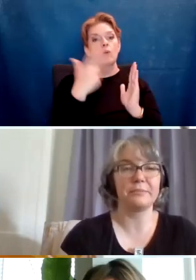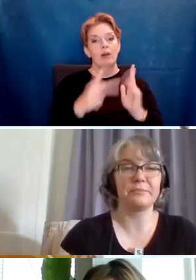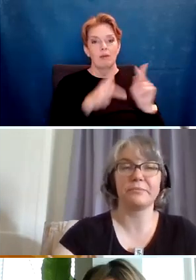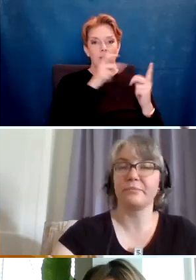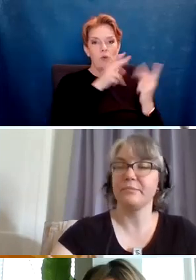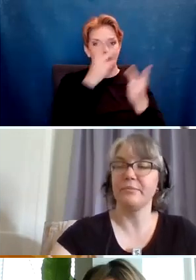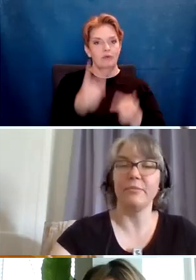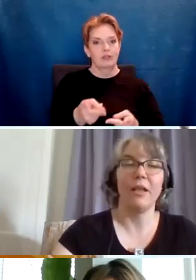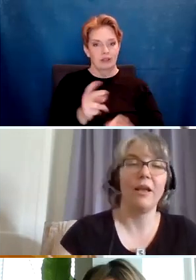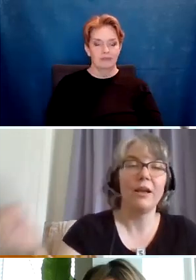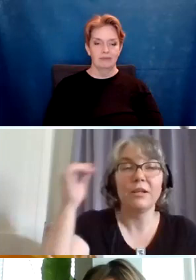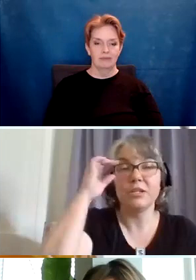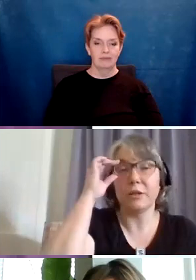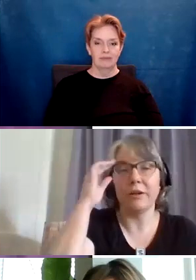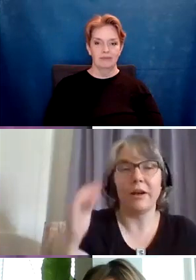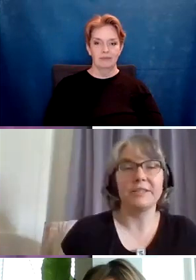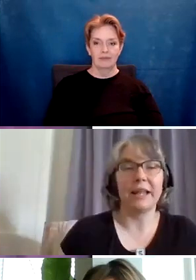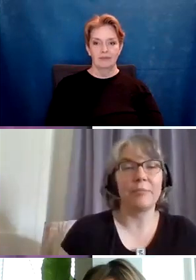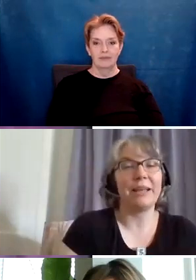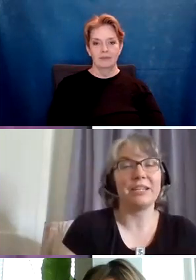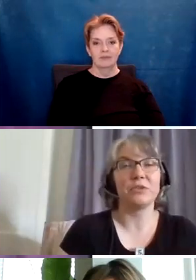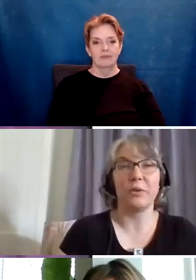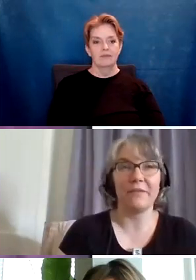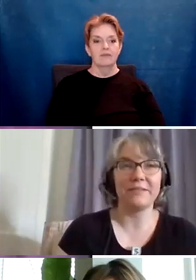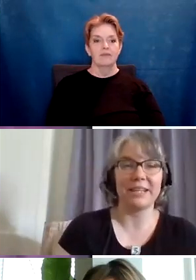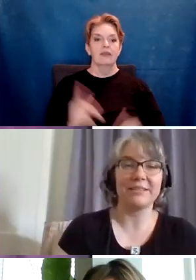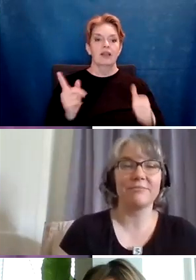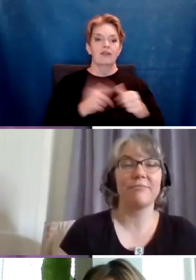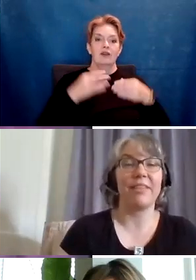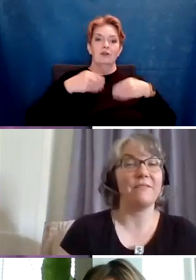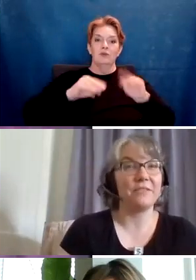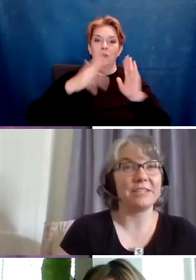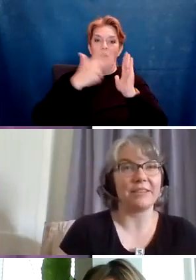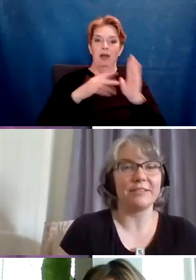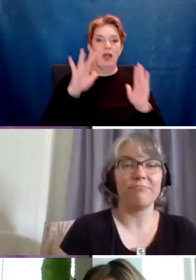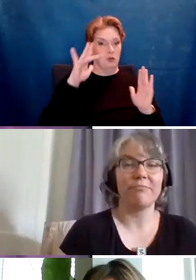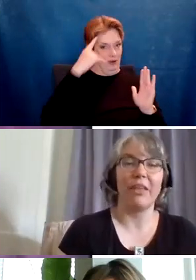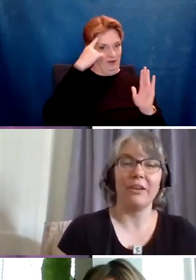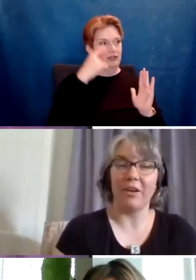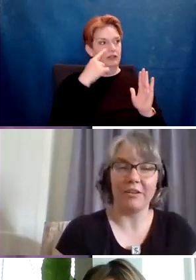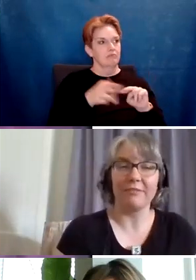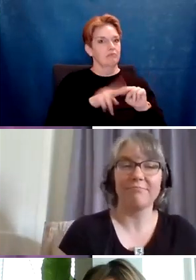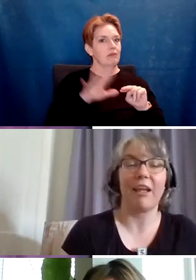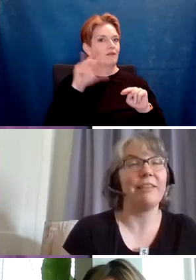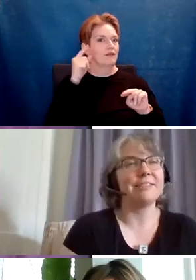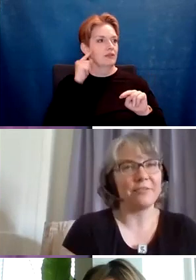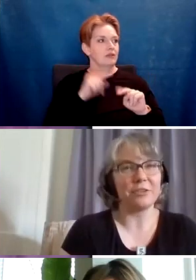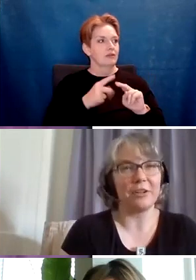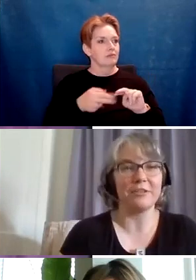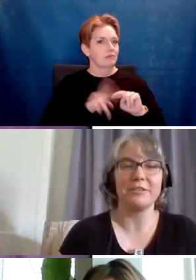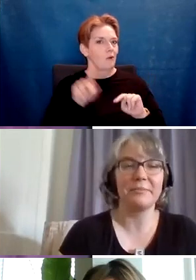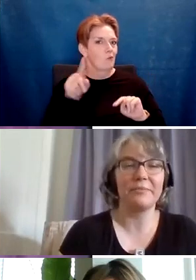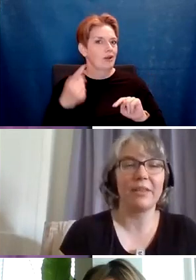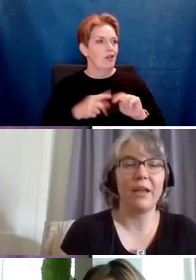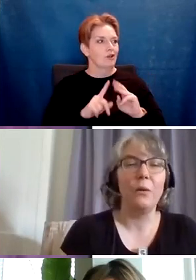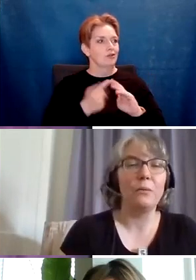house. She started off selling paintings for 25 cents, then 50 cents, then $1, and then several